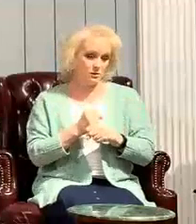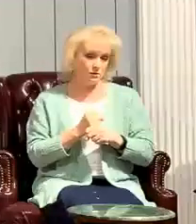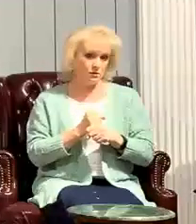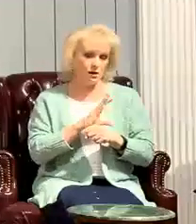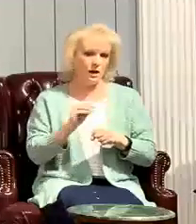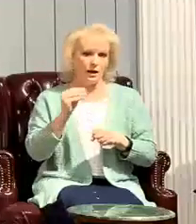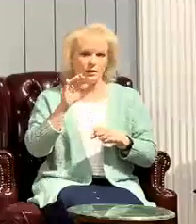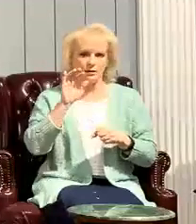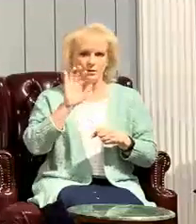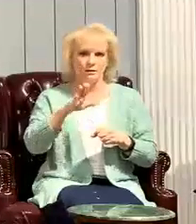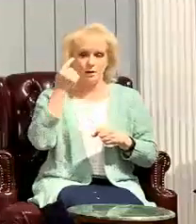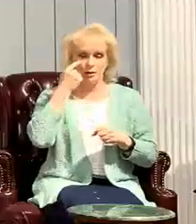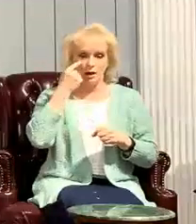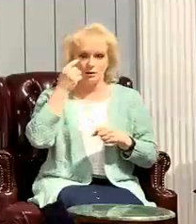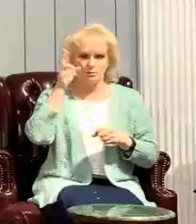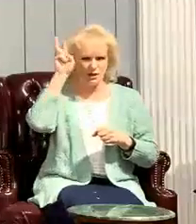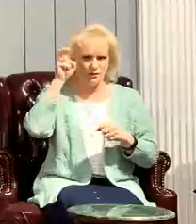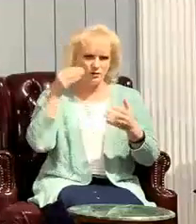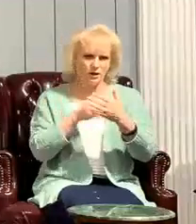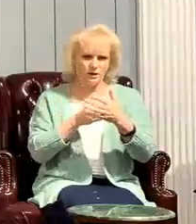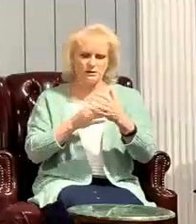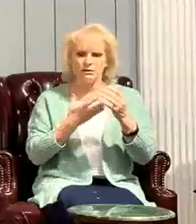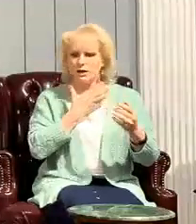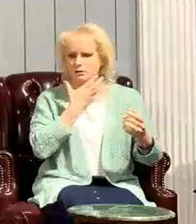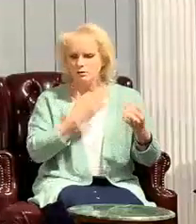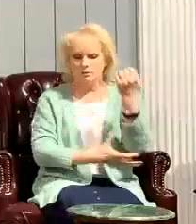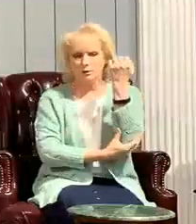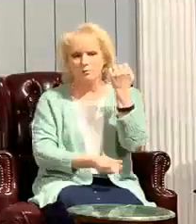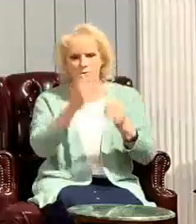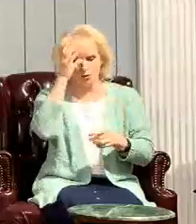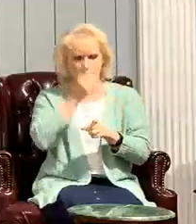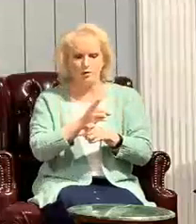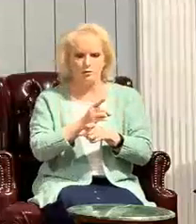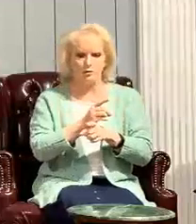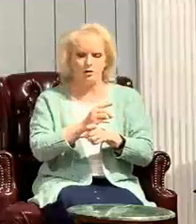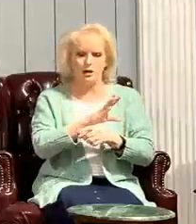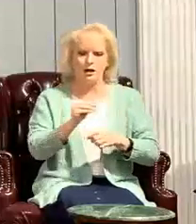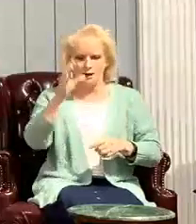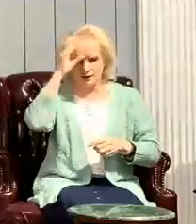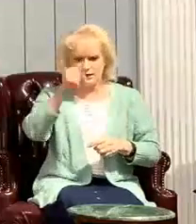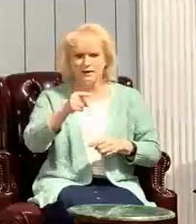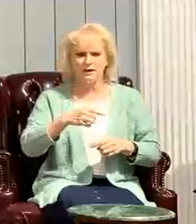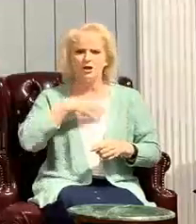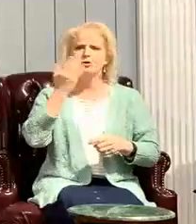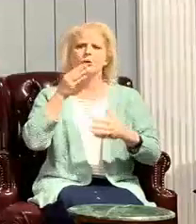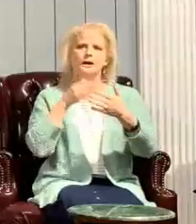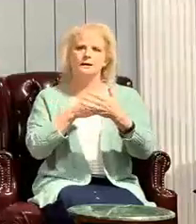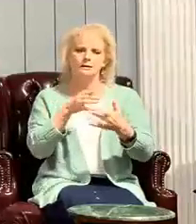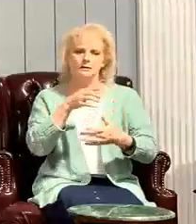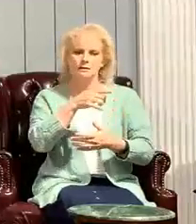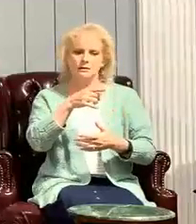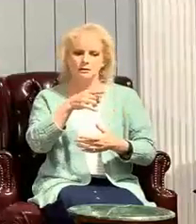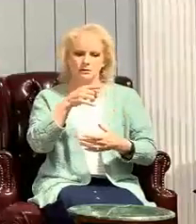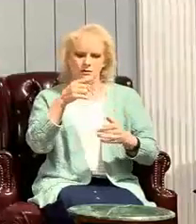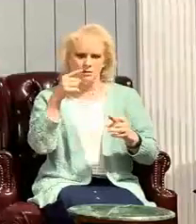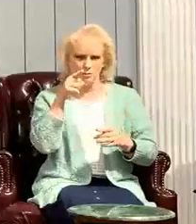thine eye be evil against thy poor brother, and thou givest him not, and cry unto the Lord against, and he cry unto the Lord against thee, and it be sin unto